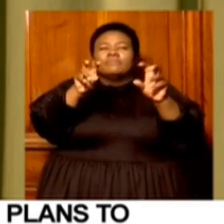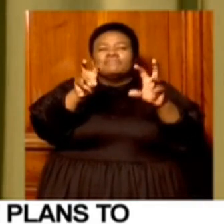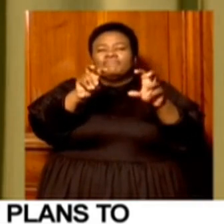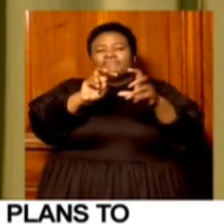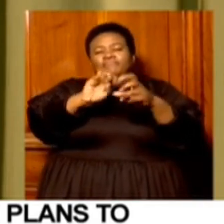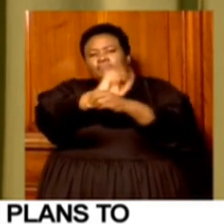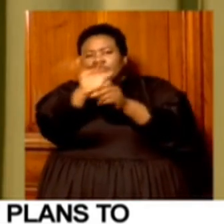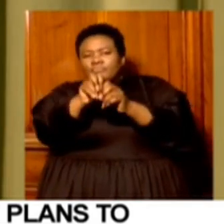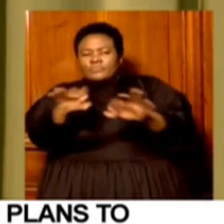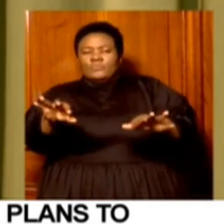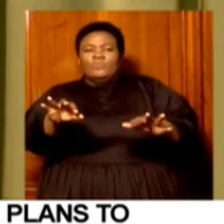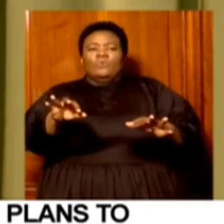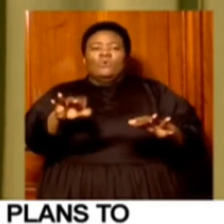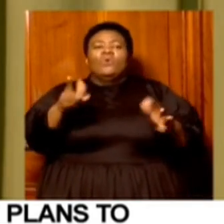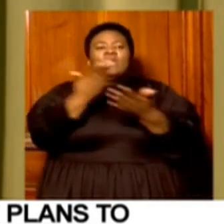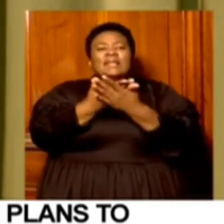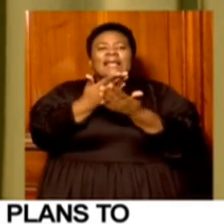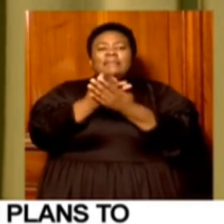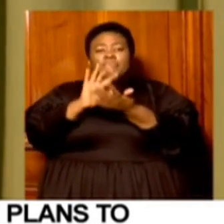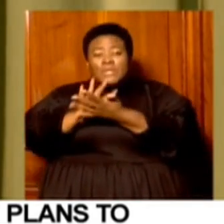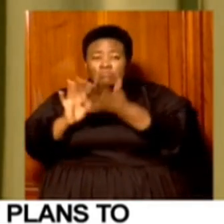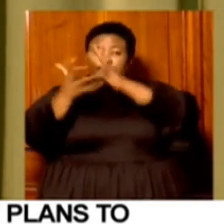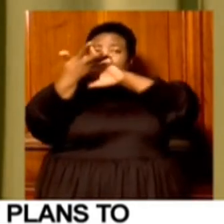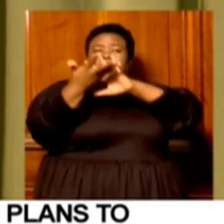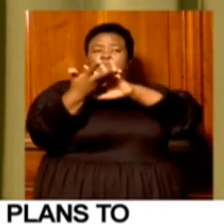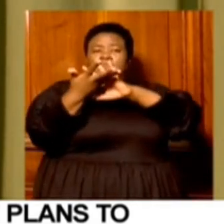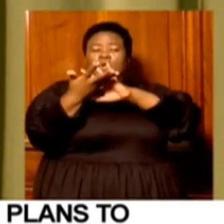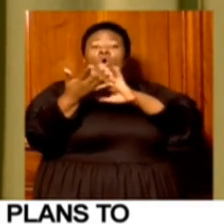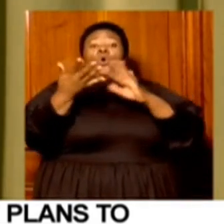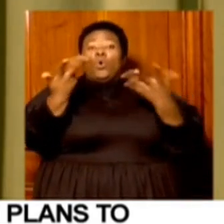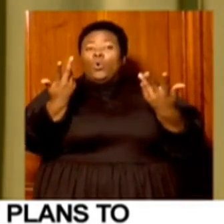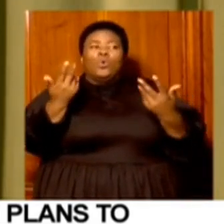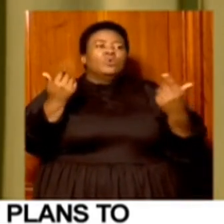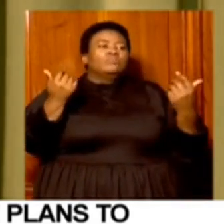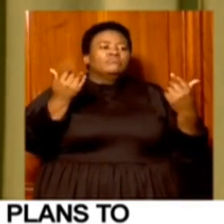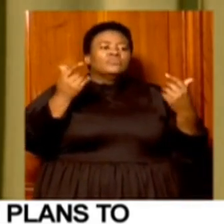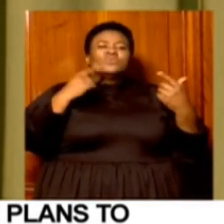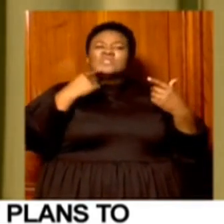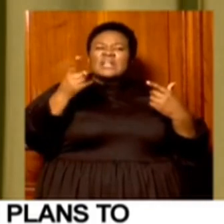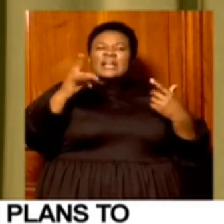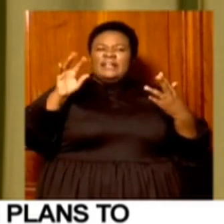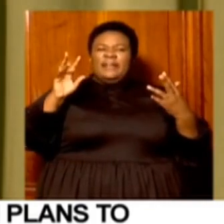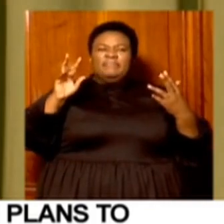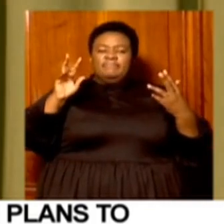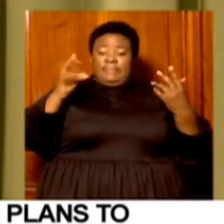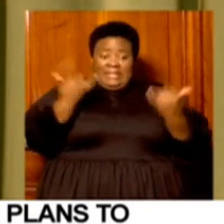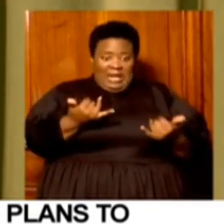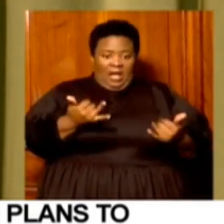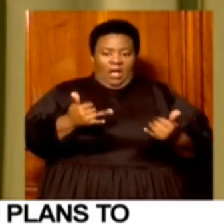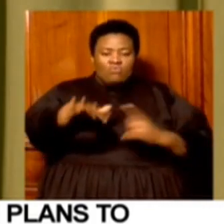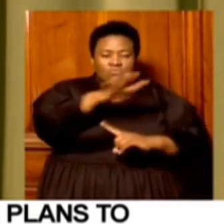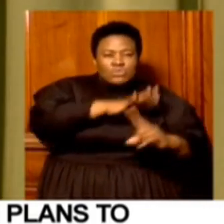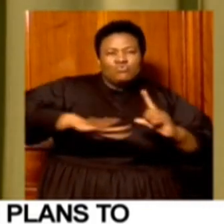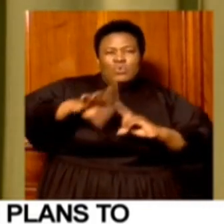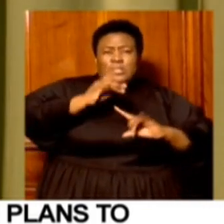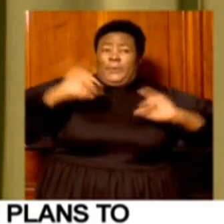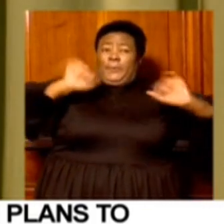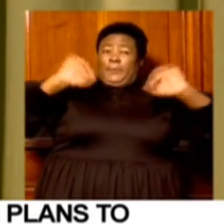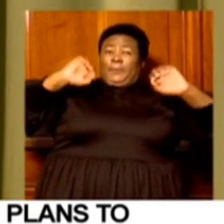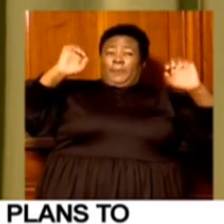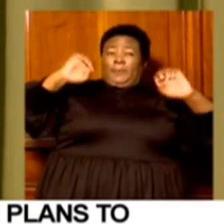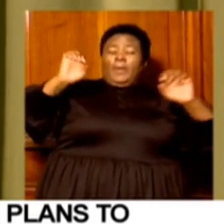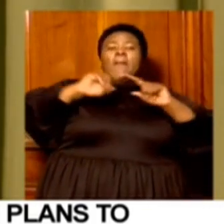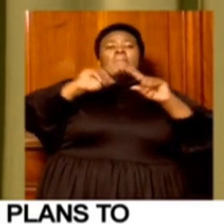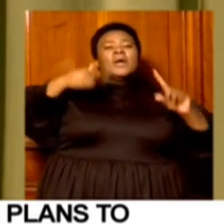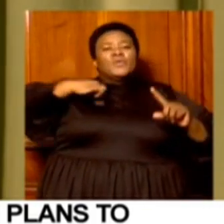We could have gone the route of a state of emergency, but we've got trust in our people that they will listen to us when they